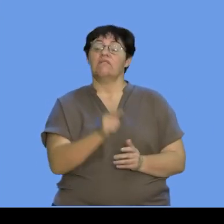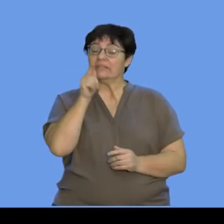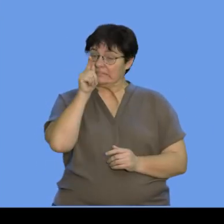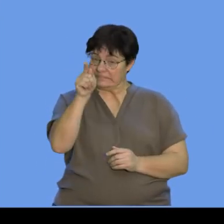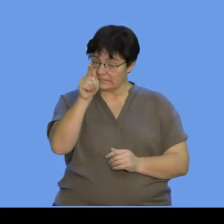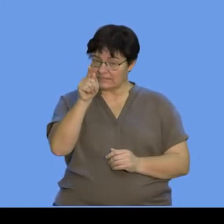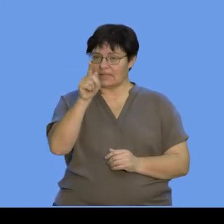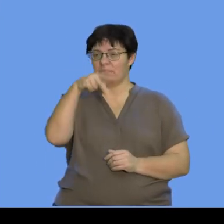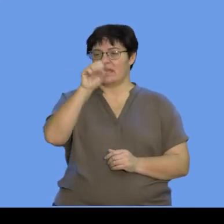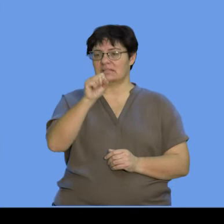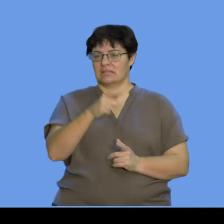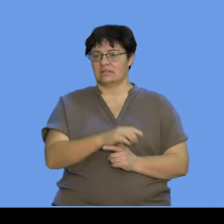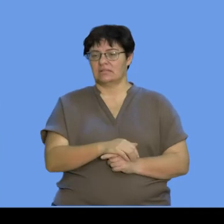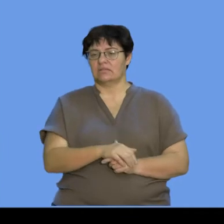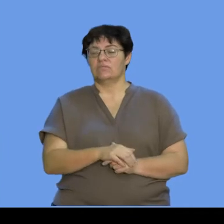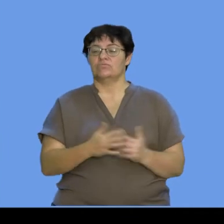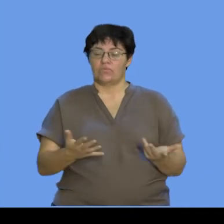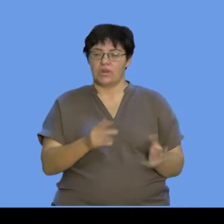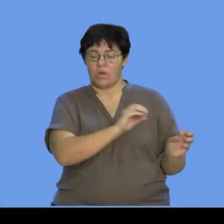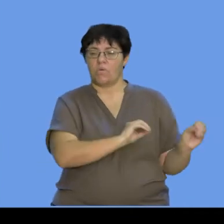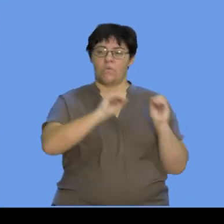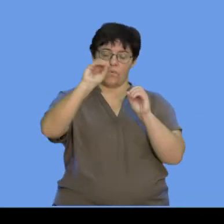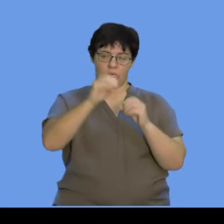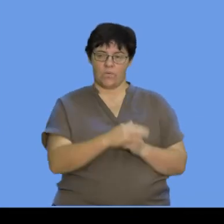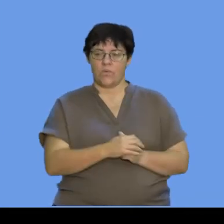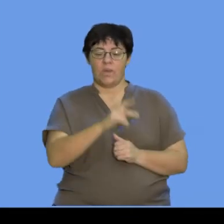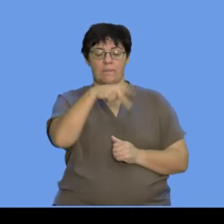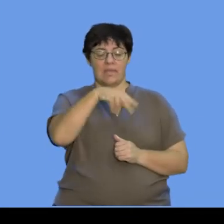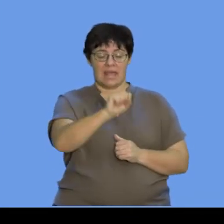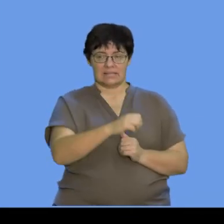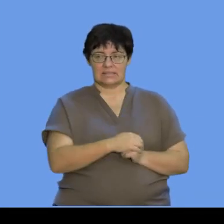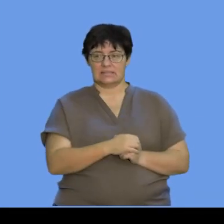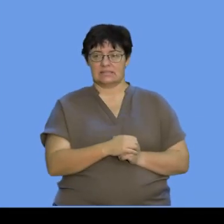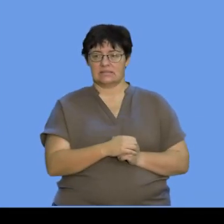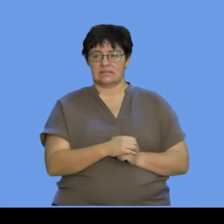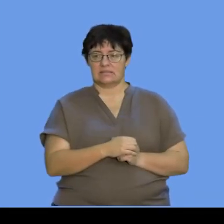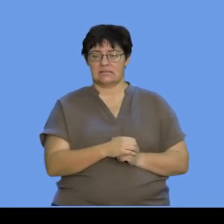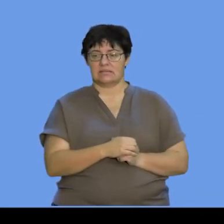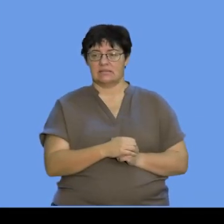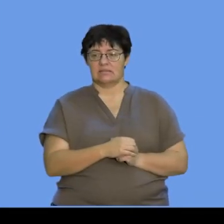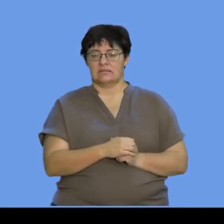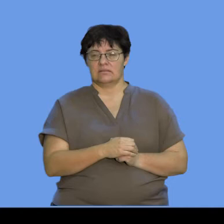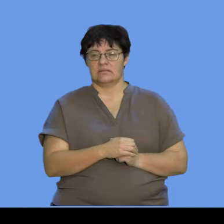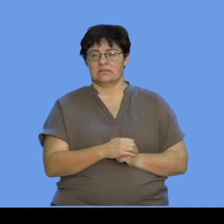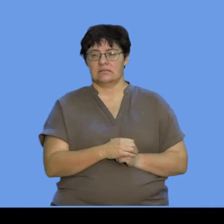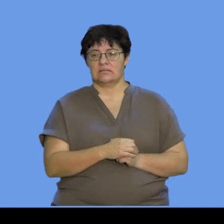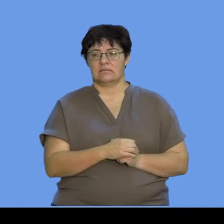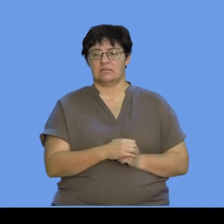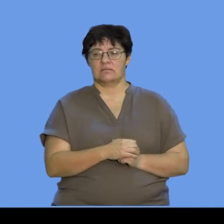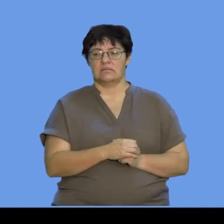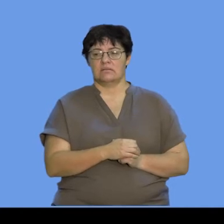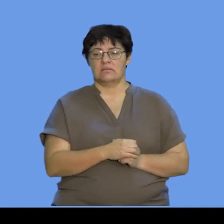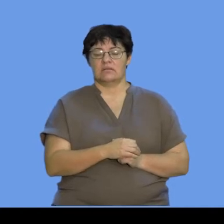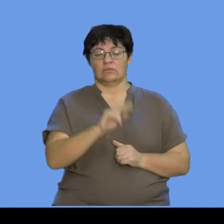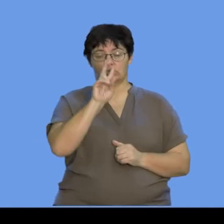of that PS that we are dealing with. So quickly, my PS will, so you say therefore PS is equals